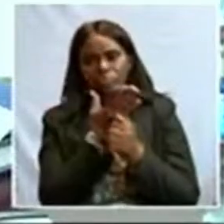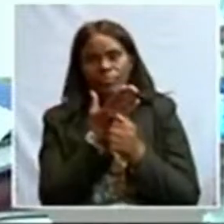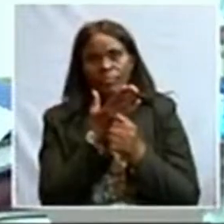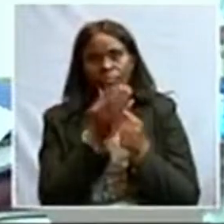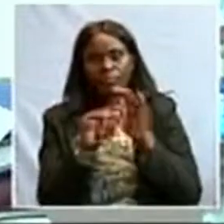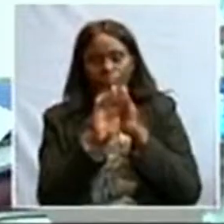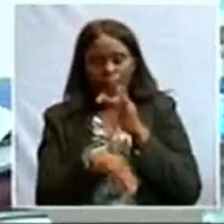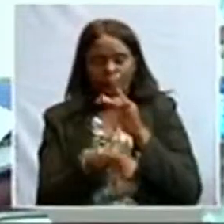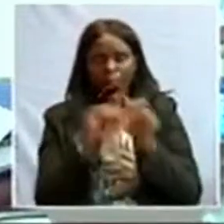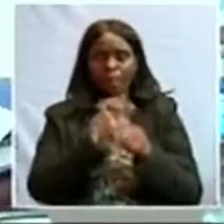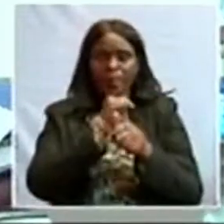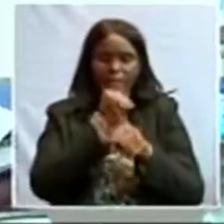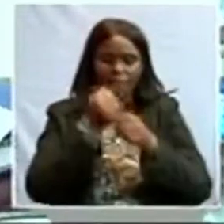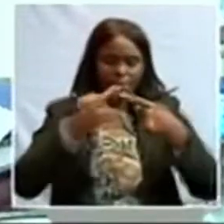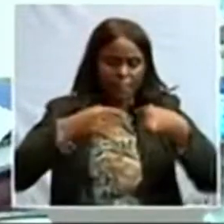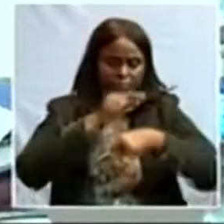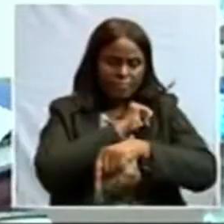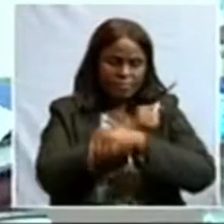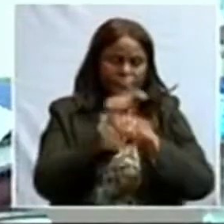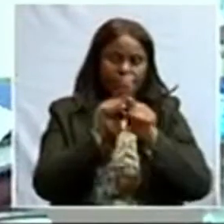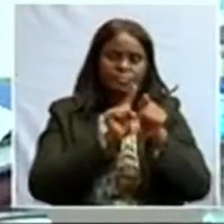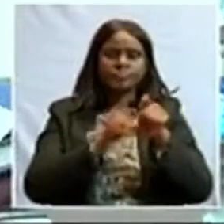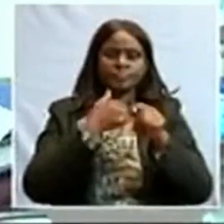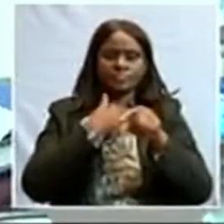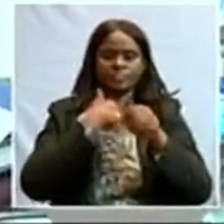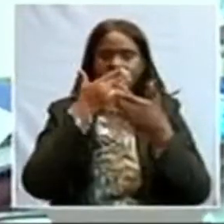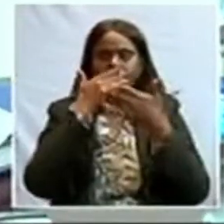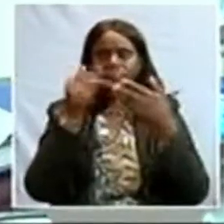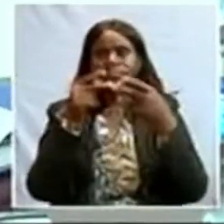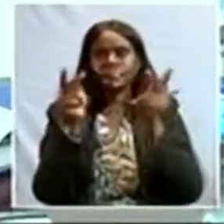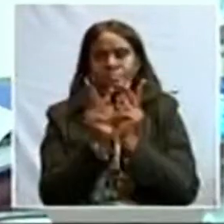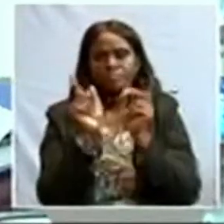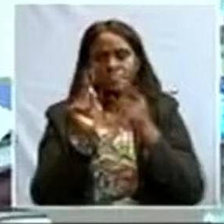Under innovation, local authorities are better positioned to adopt